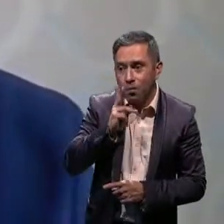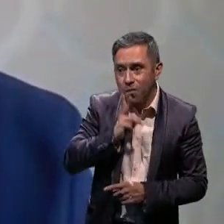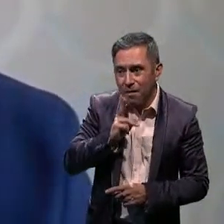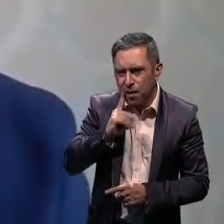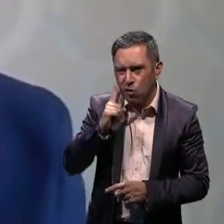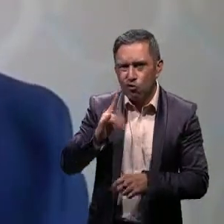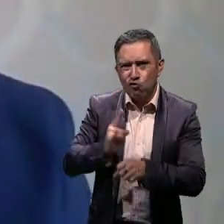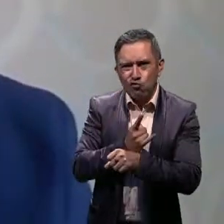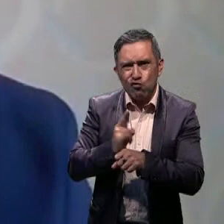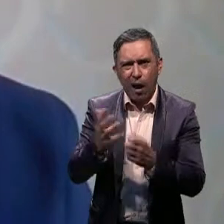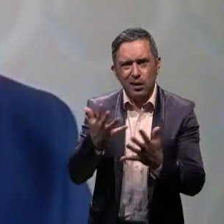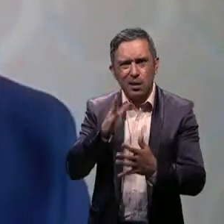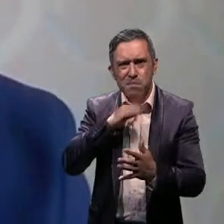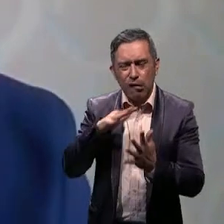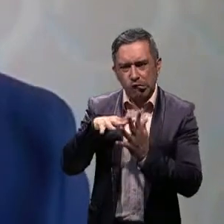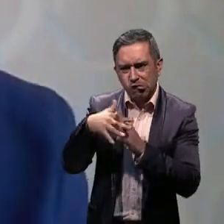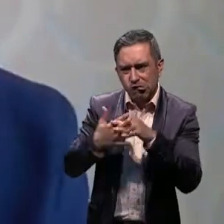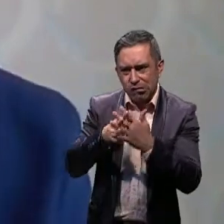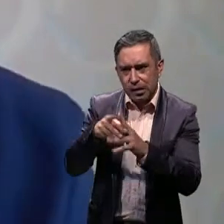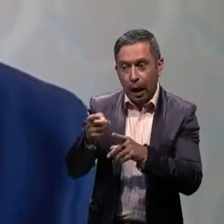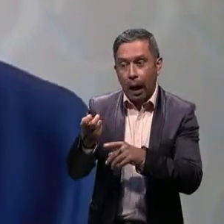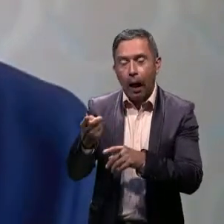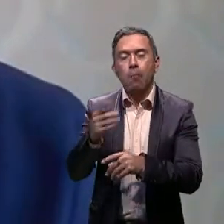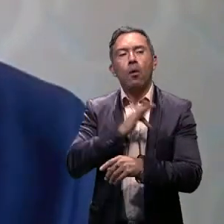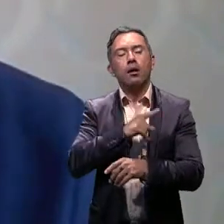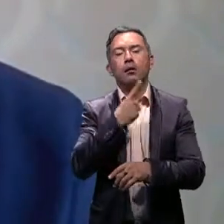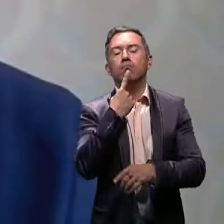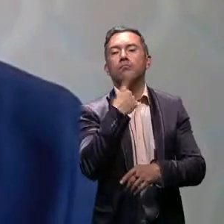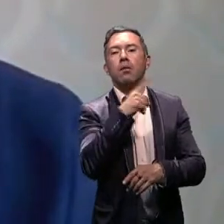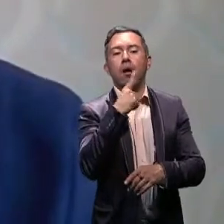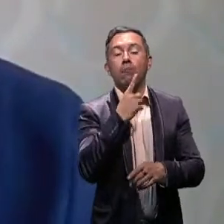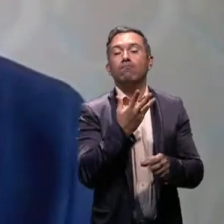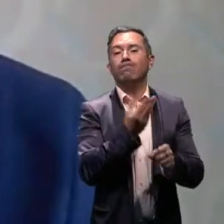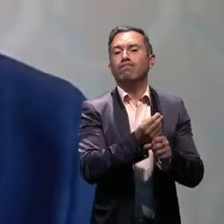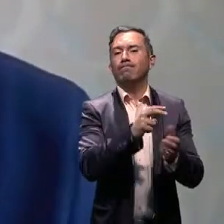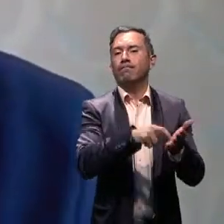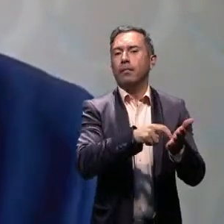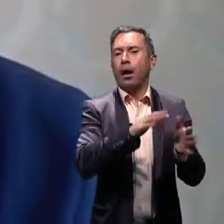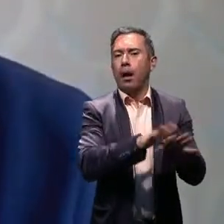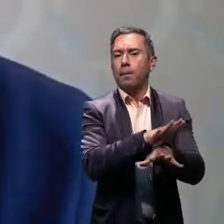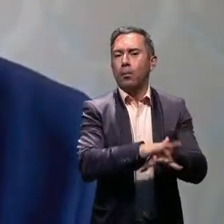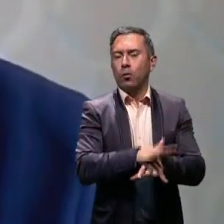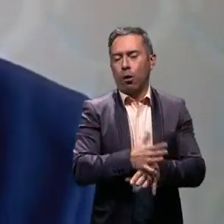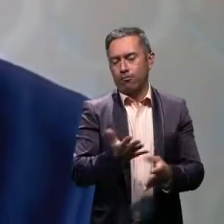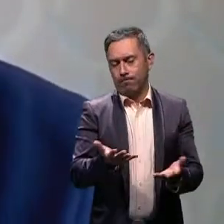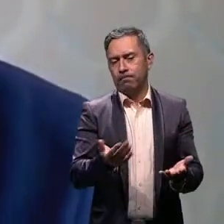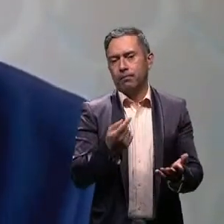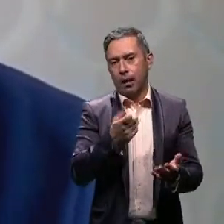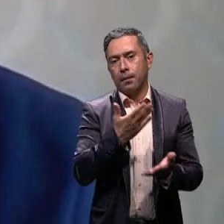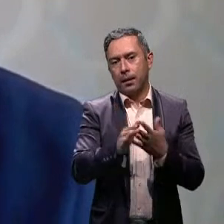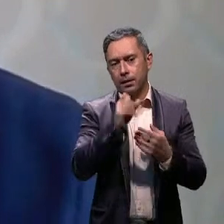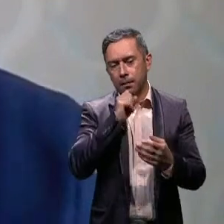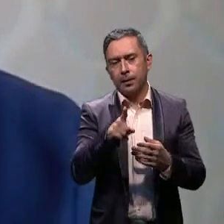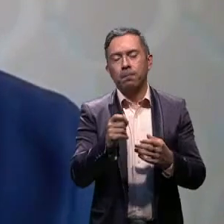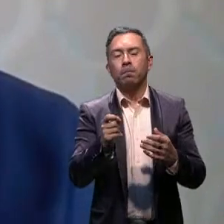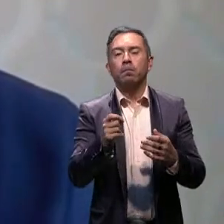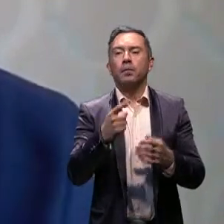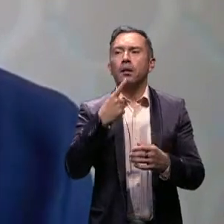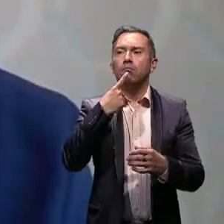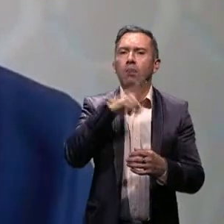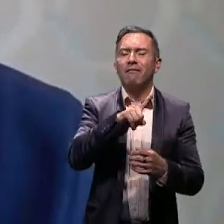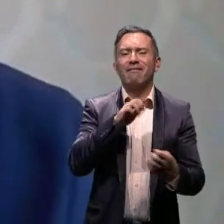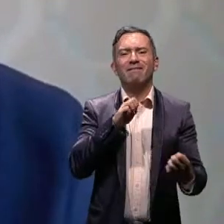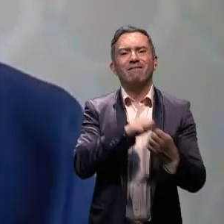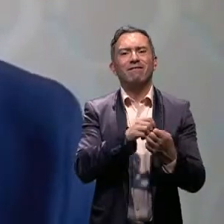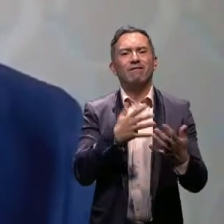these complaints of irregularities. And there were, in parallel, some fraud complaints